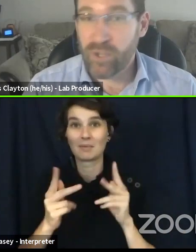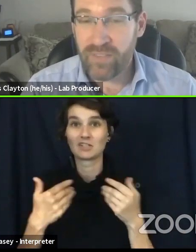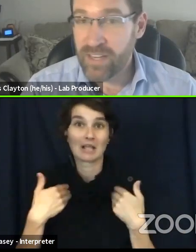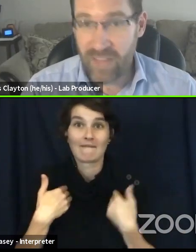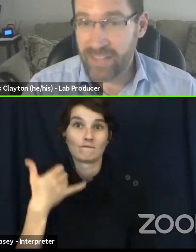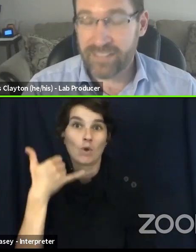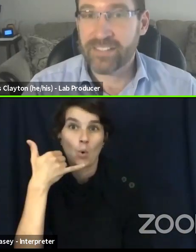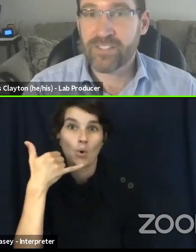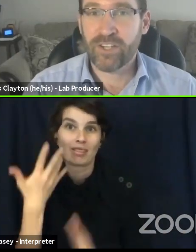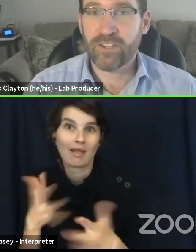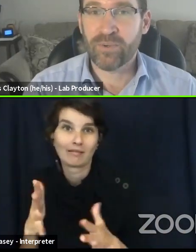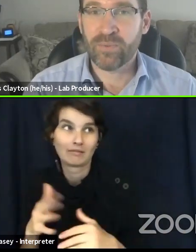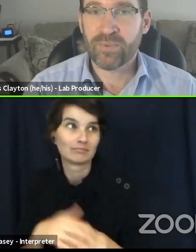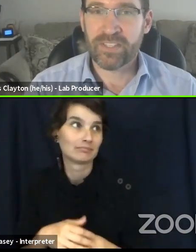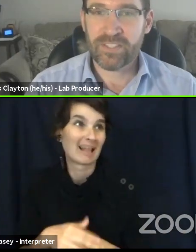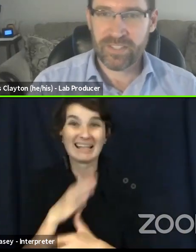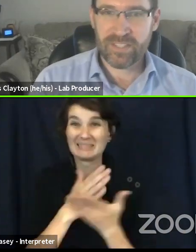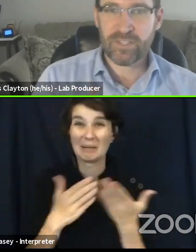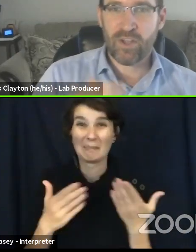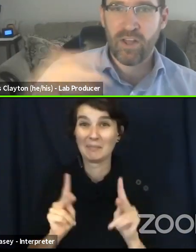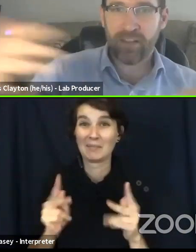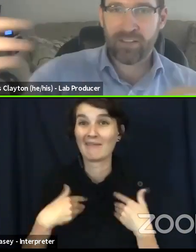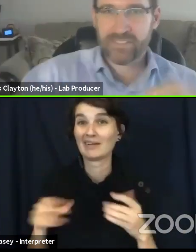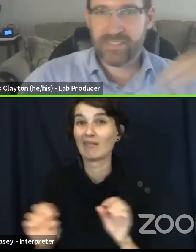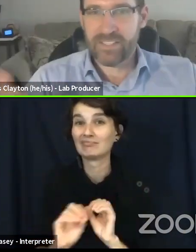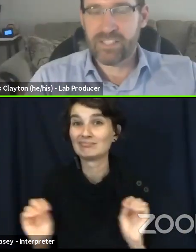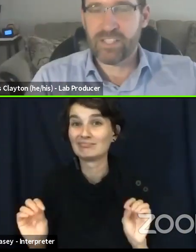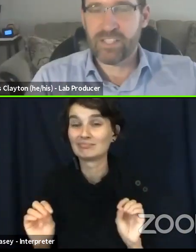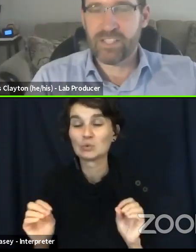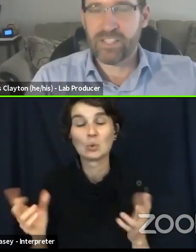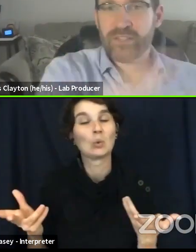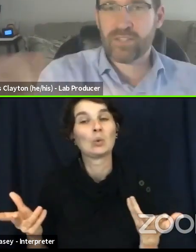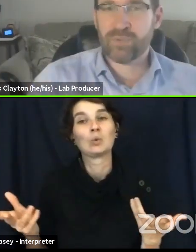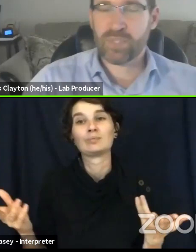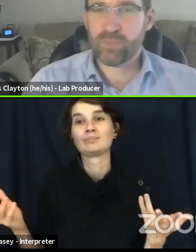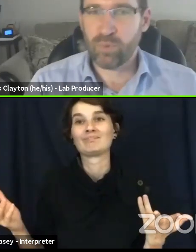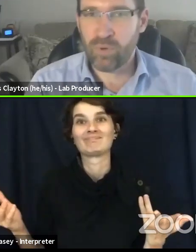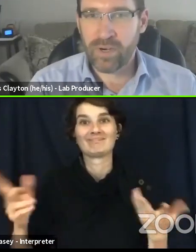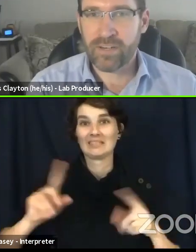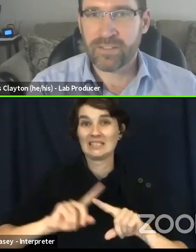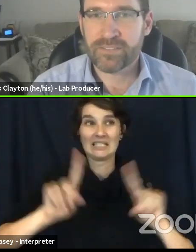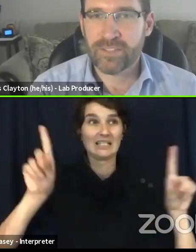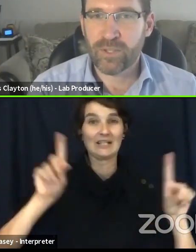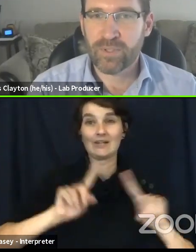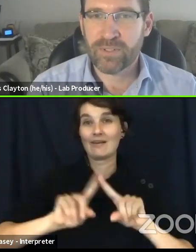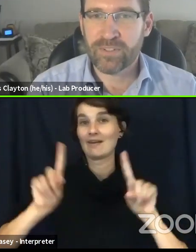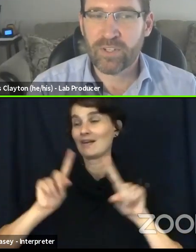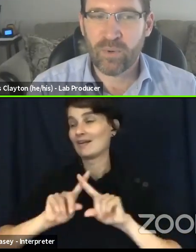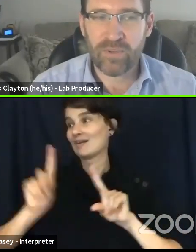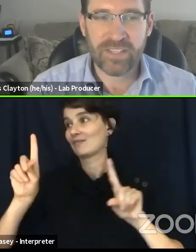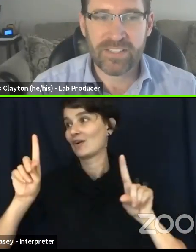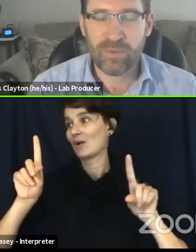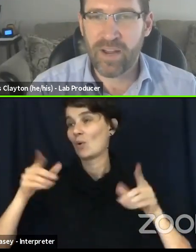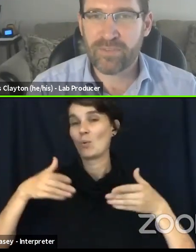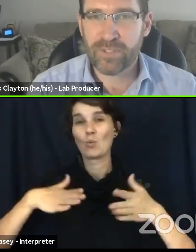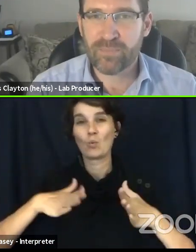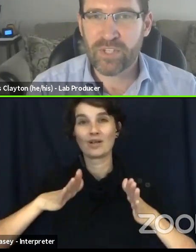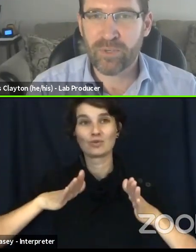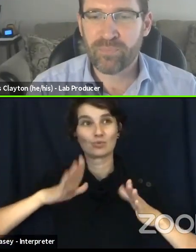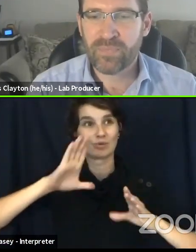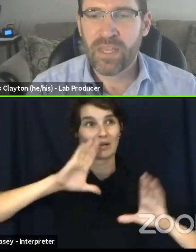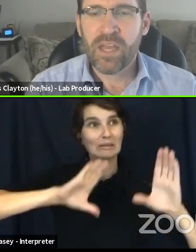people don't have any of that. And so this is all different ways to explore, you know, the core things that we're